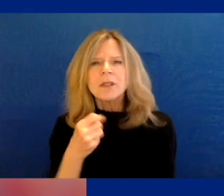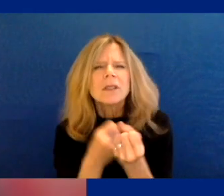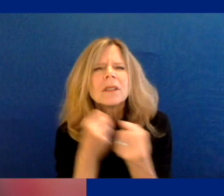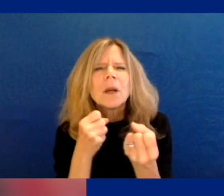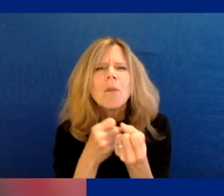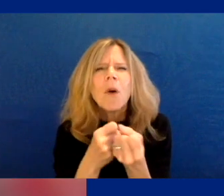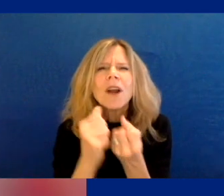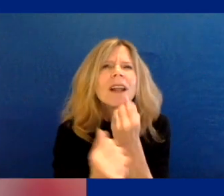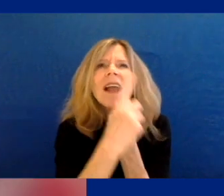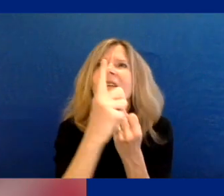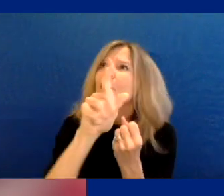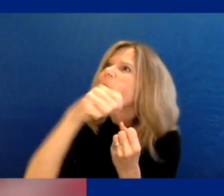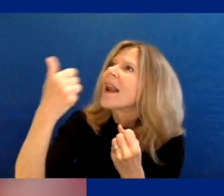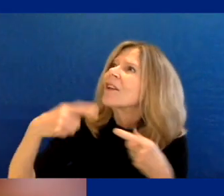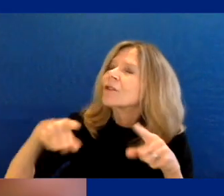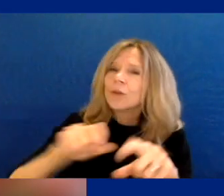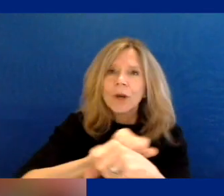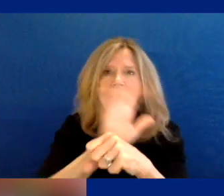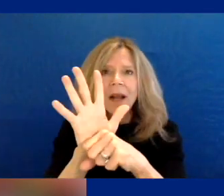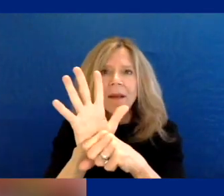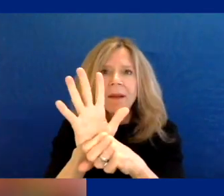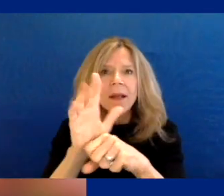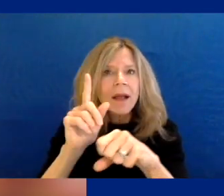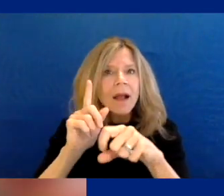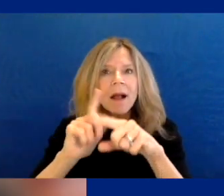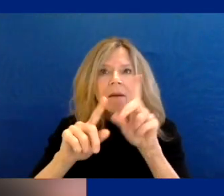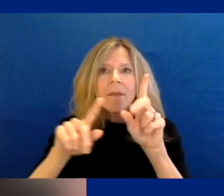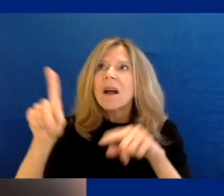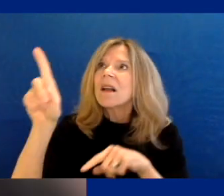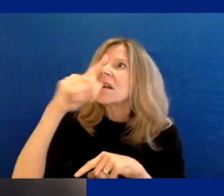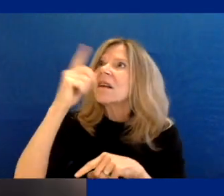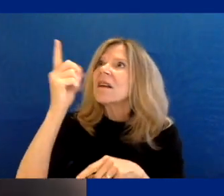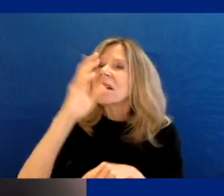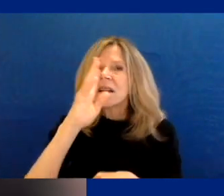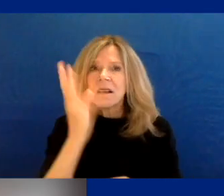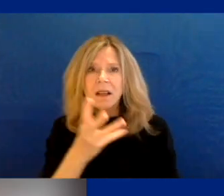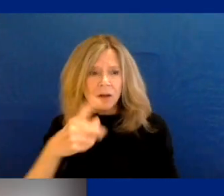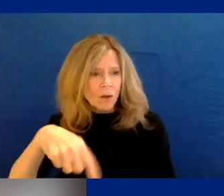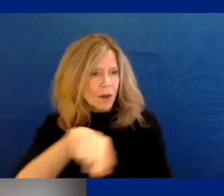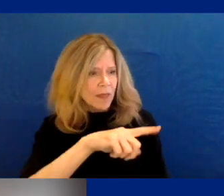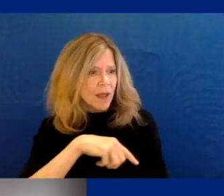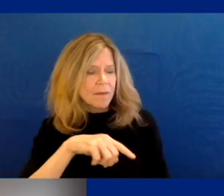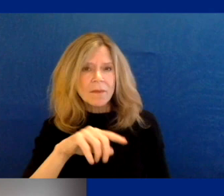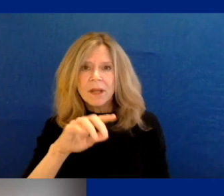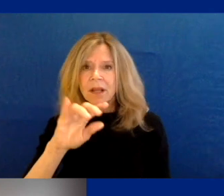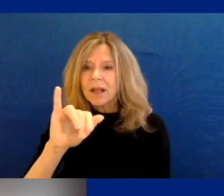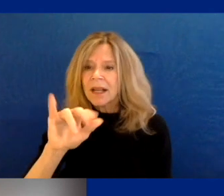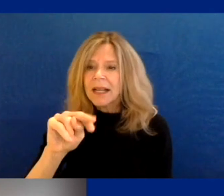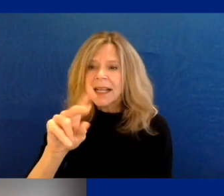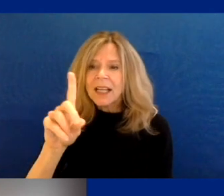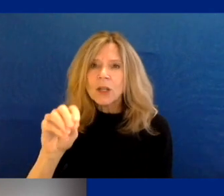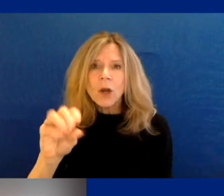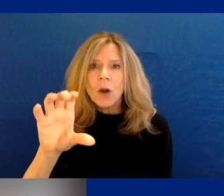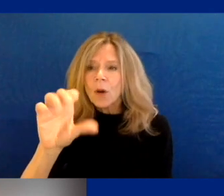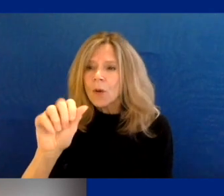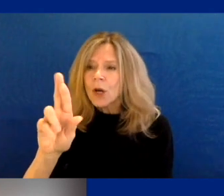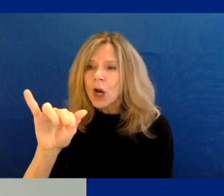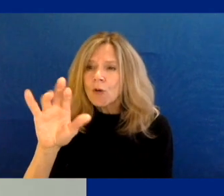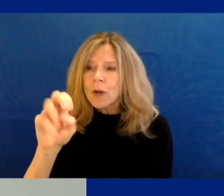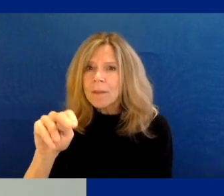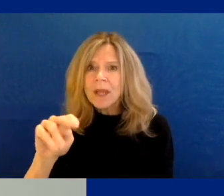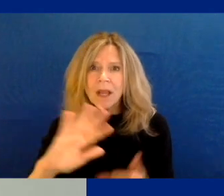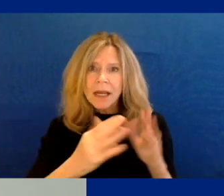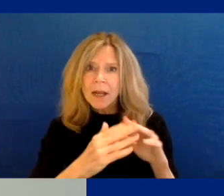the ones keeping everyone afloat. And yet, they were so utterly neglected. I mean, it's not just like the Indo-Caribbean